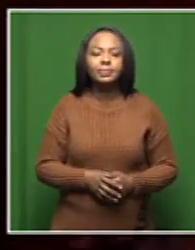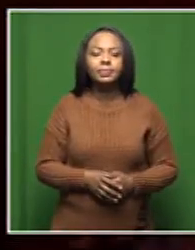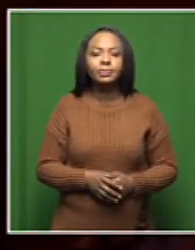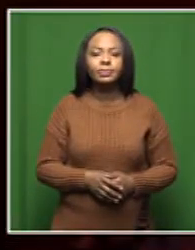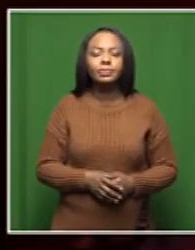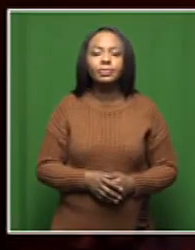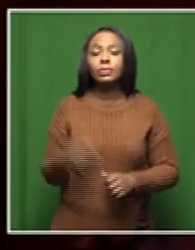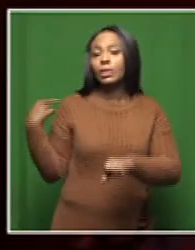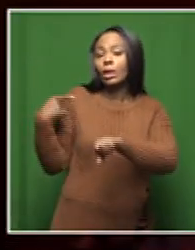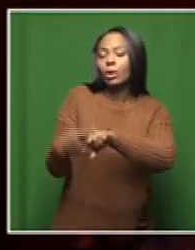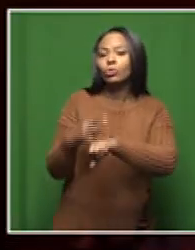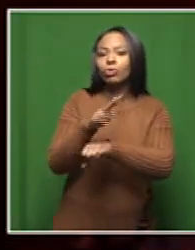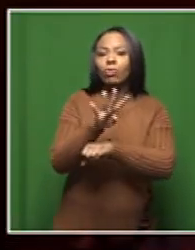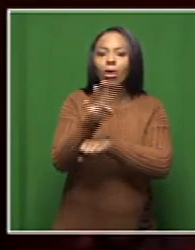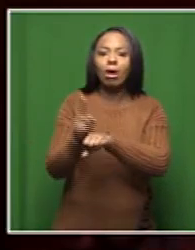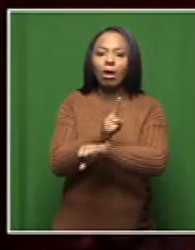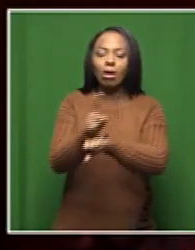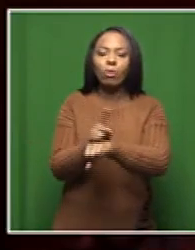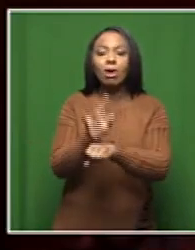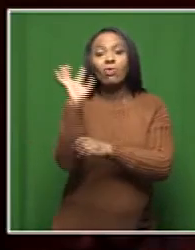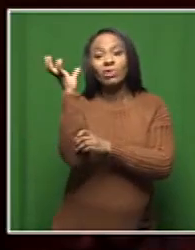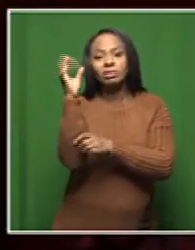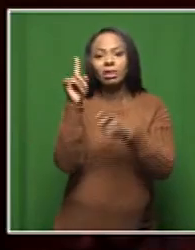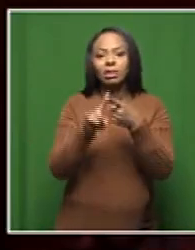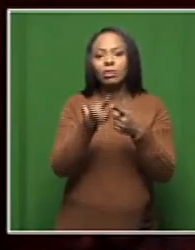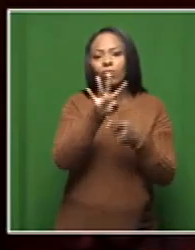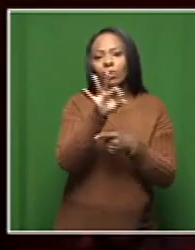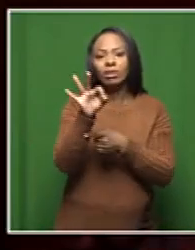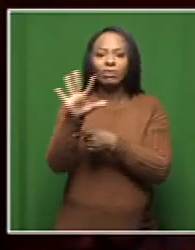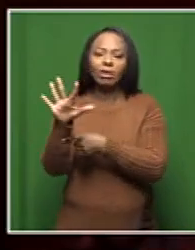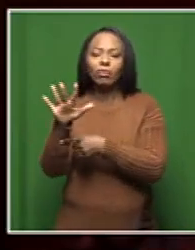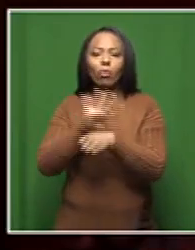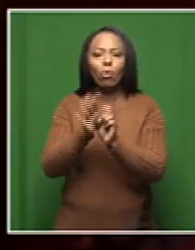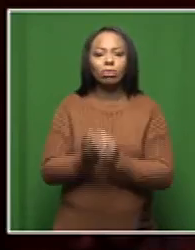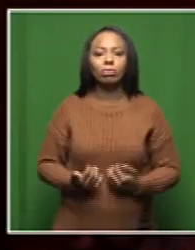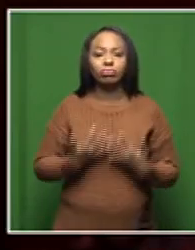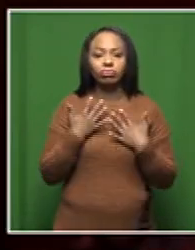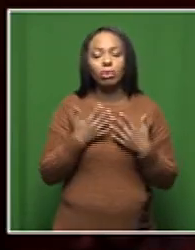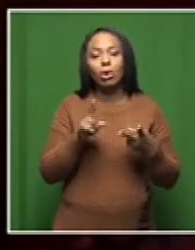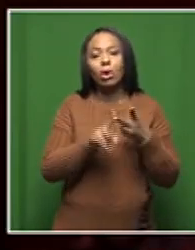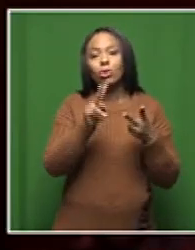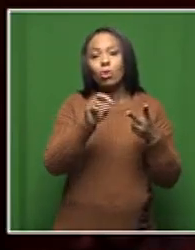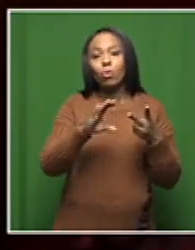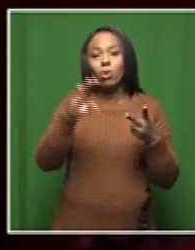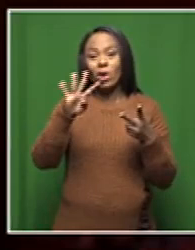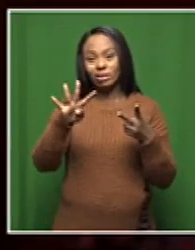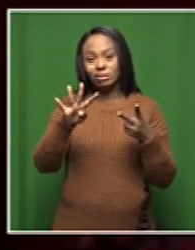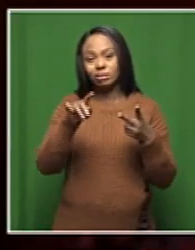In the last 24 hours, Free State has recorded 435 cases. Northwest has